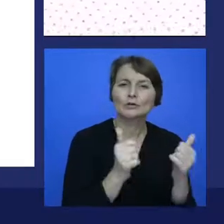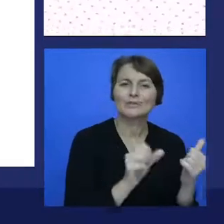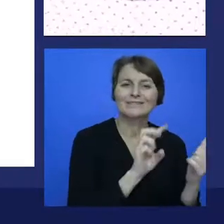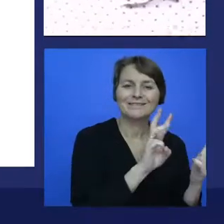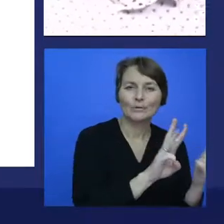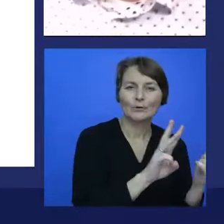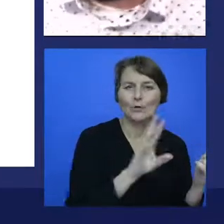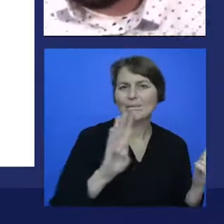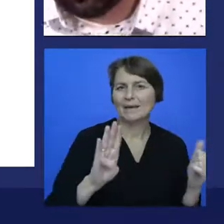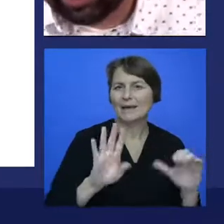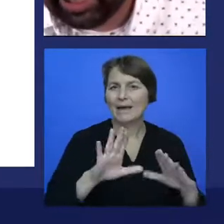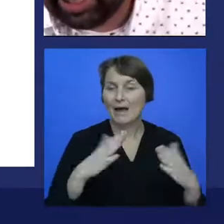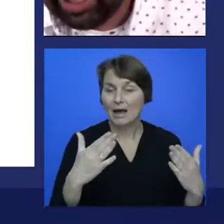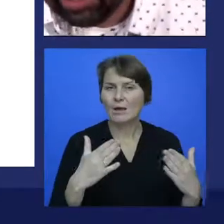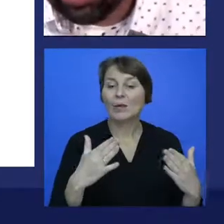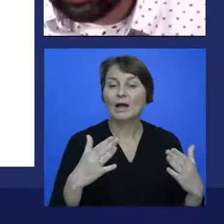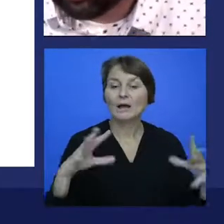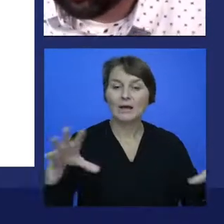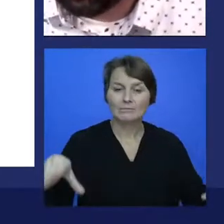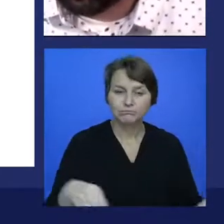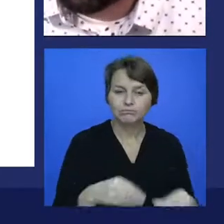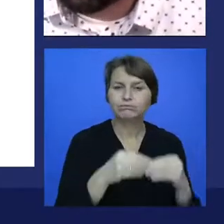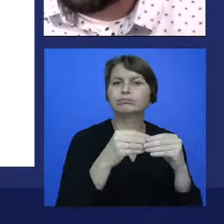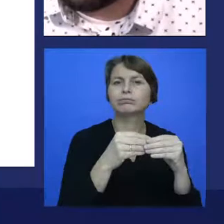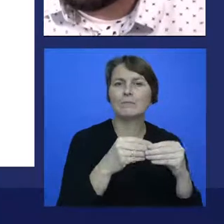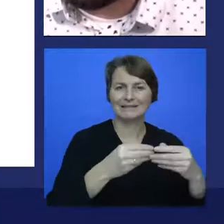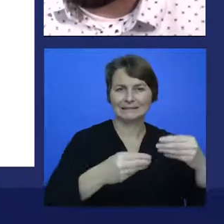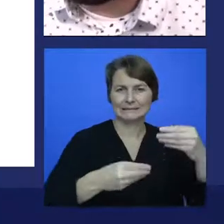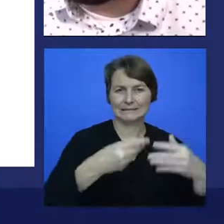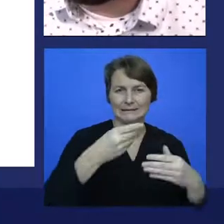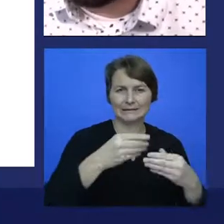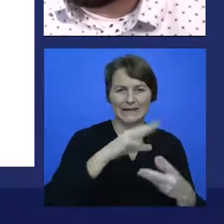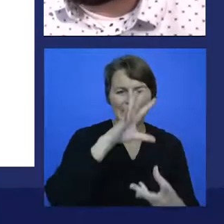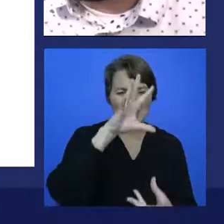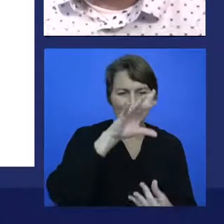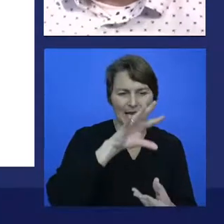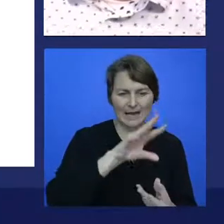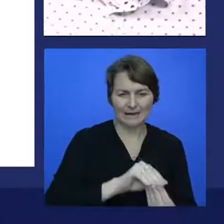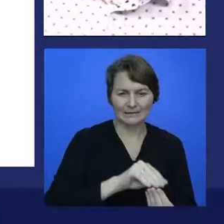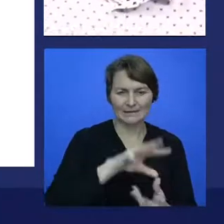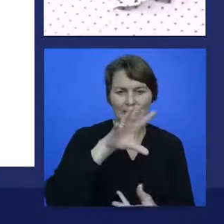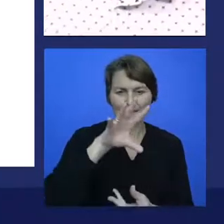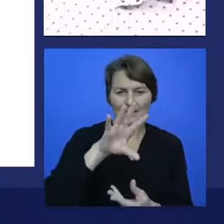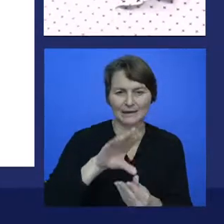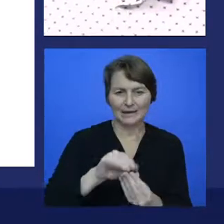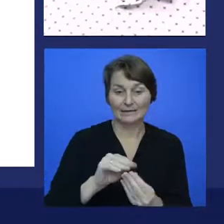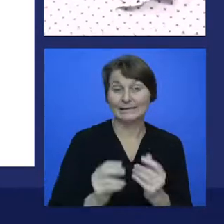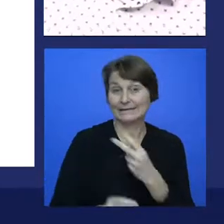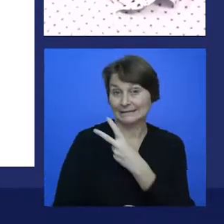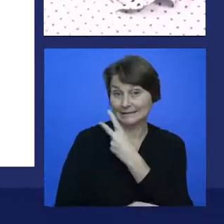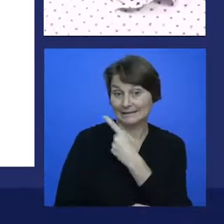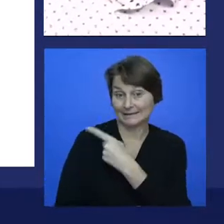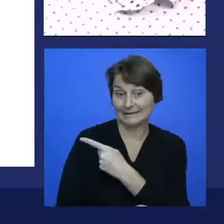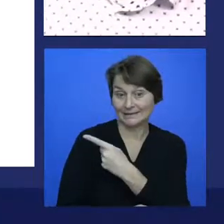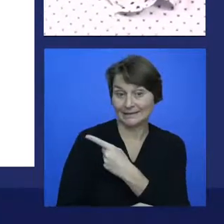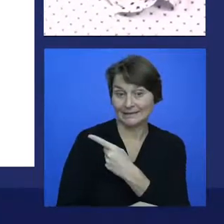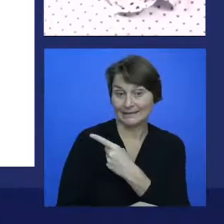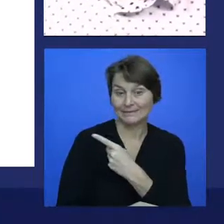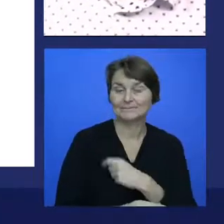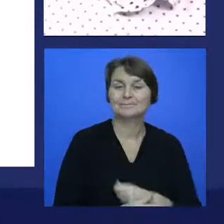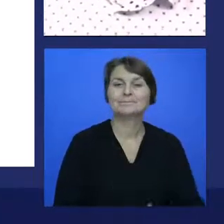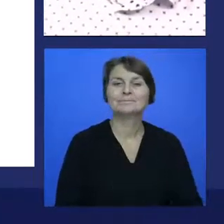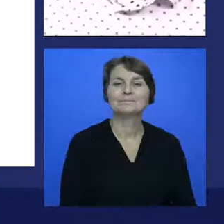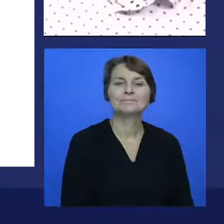have to resort to calculus. Now, here's the thing. This little doohickey here has a square here, so we're gonna pretend that it's something like this. And notice